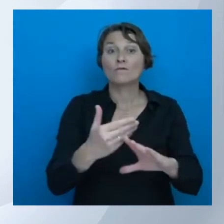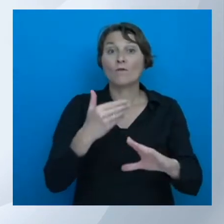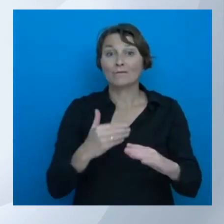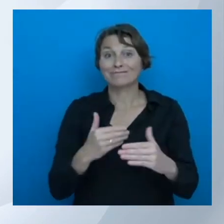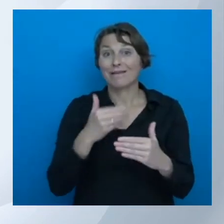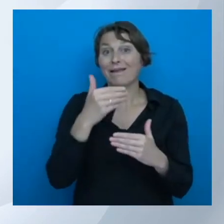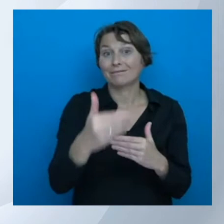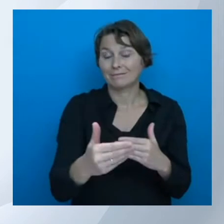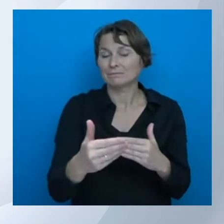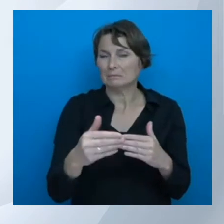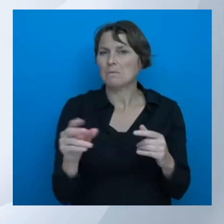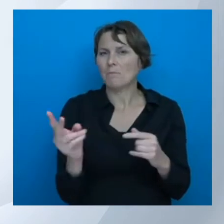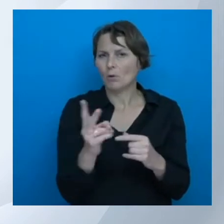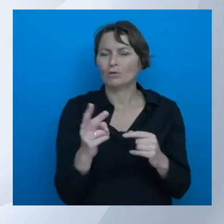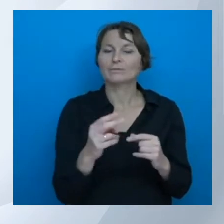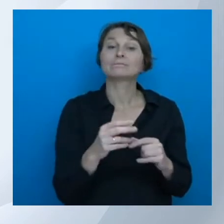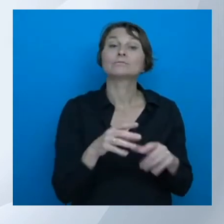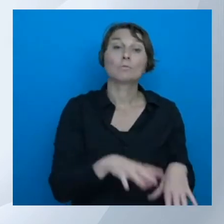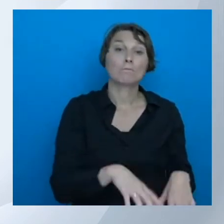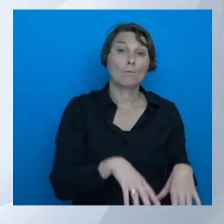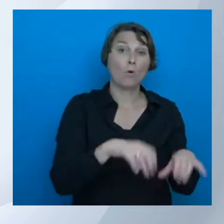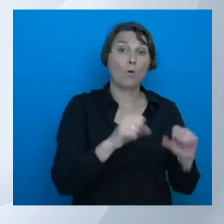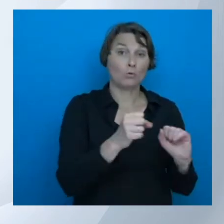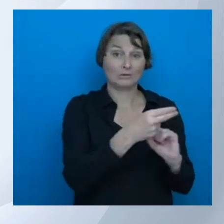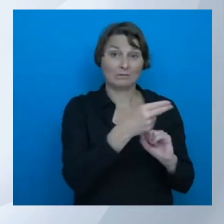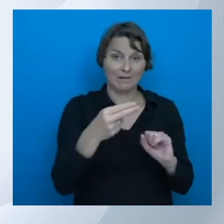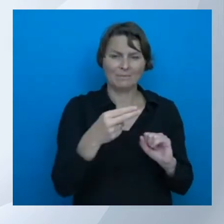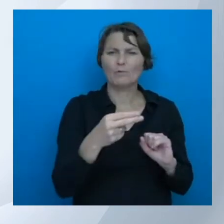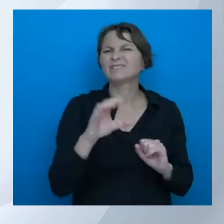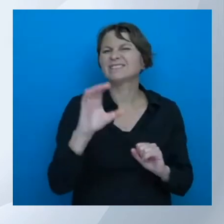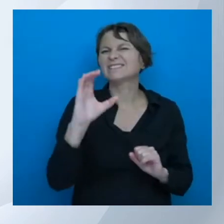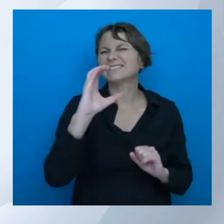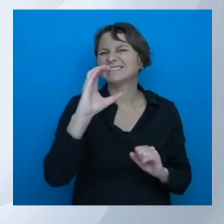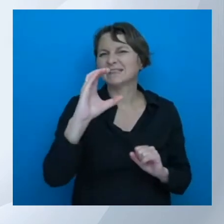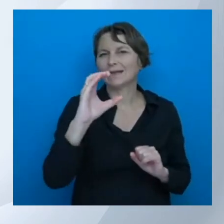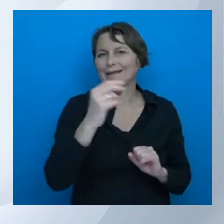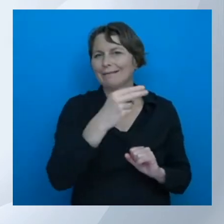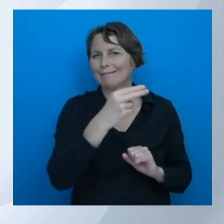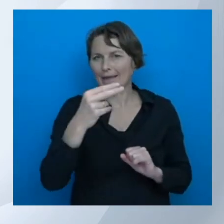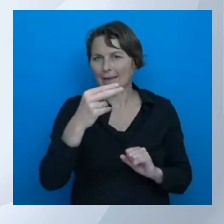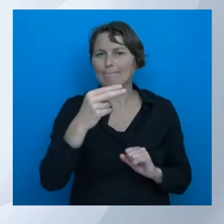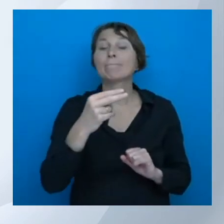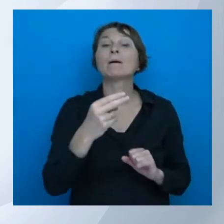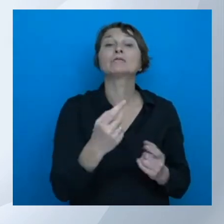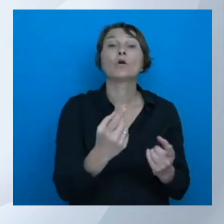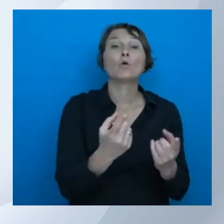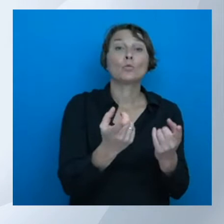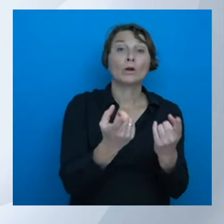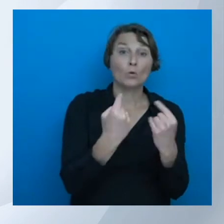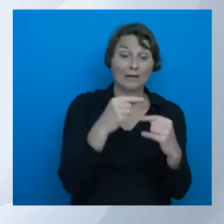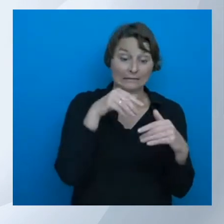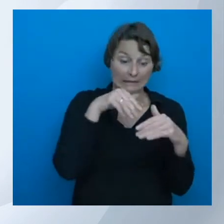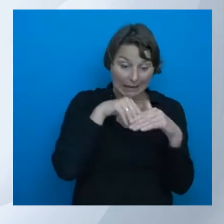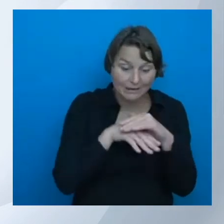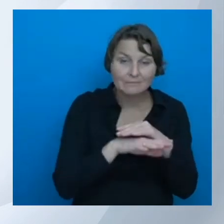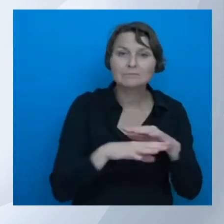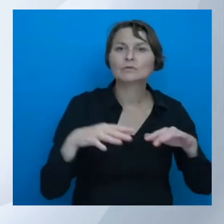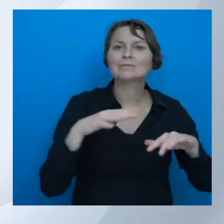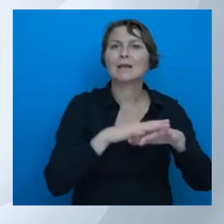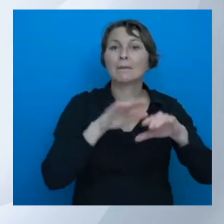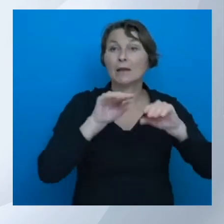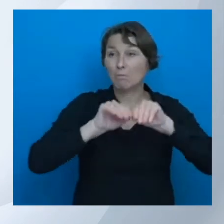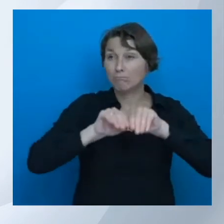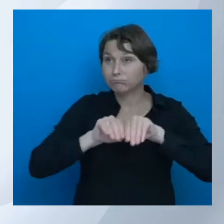end would be the host name at which, or the CNAME at which a request enters the network. This is deployed globally across all of